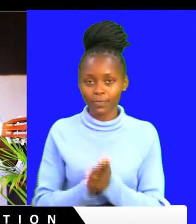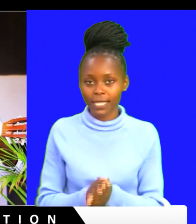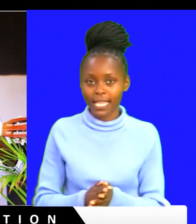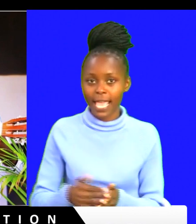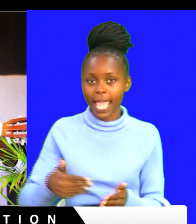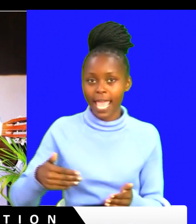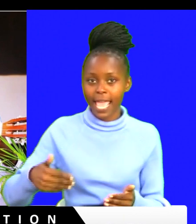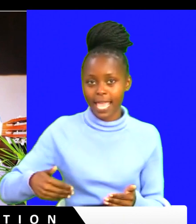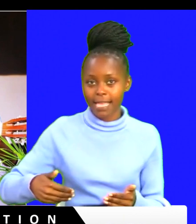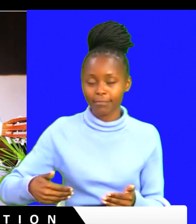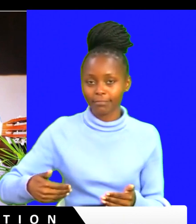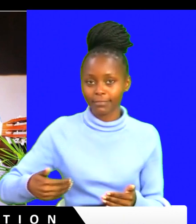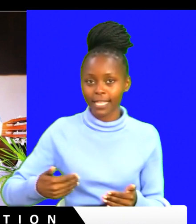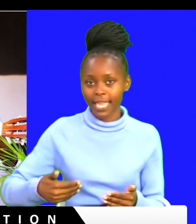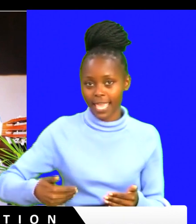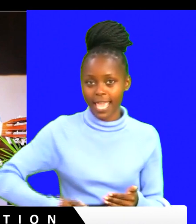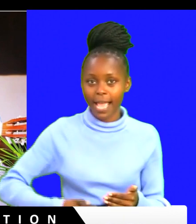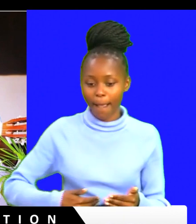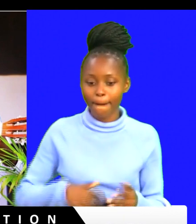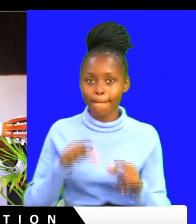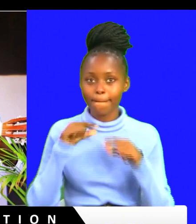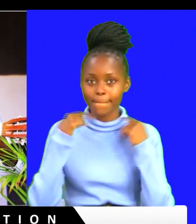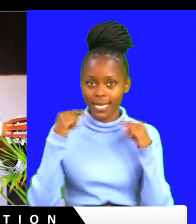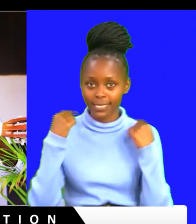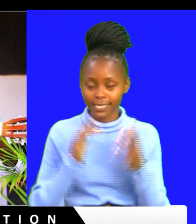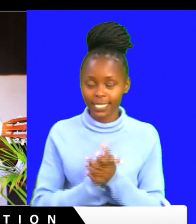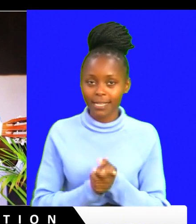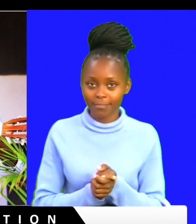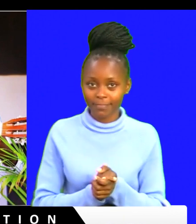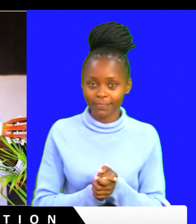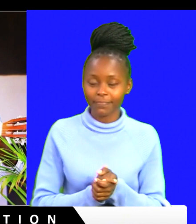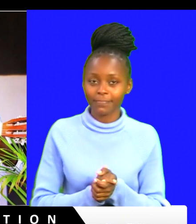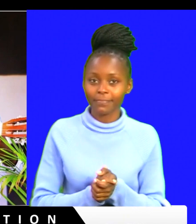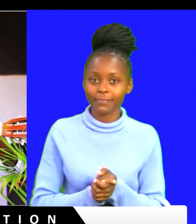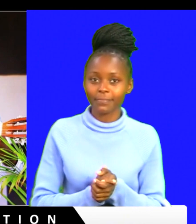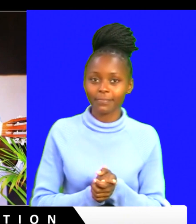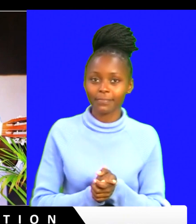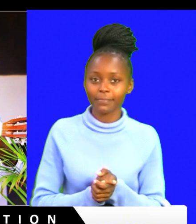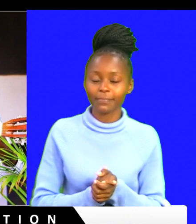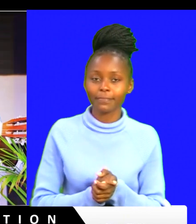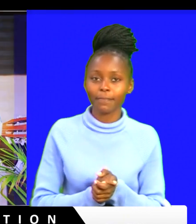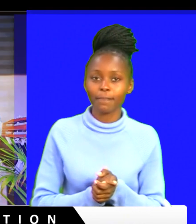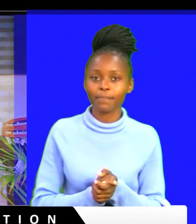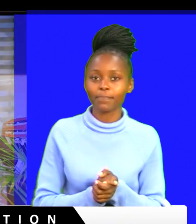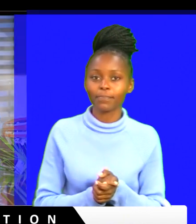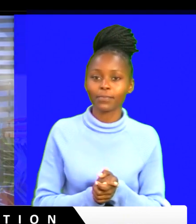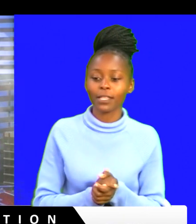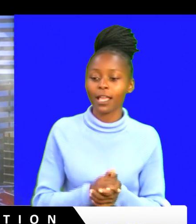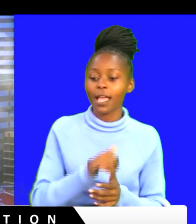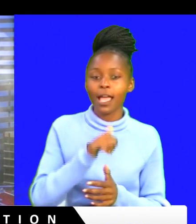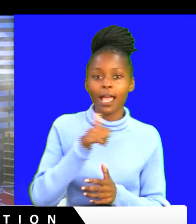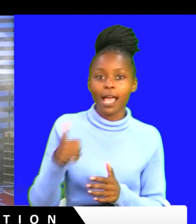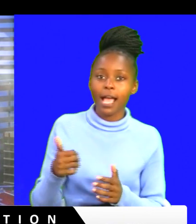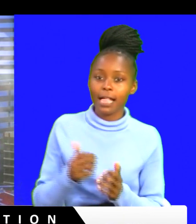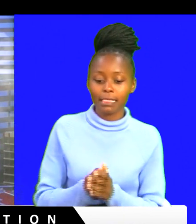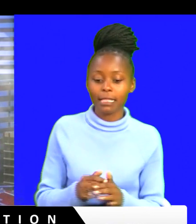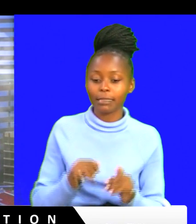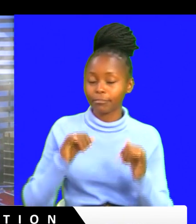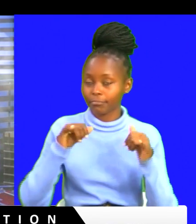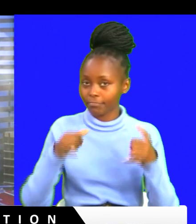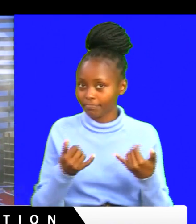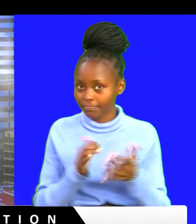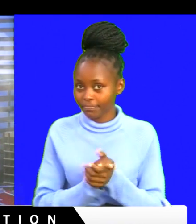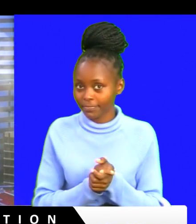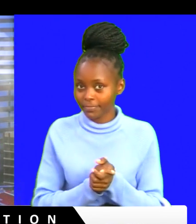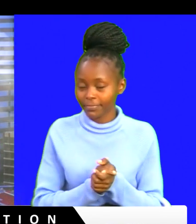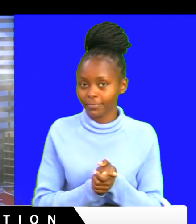pastor, utajua the person who we are talking about. And on other disturbing news, or